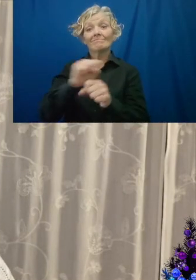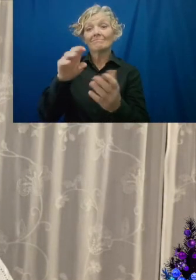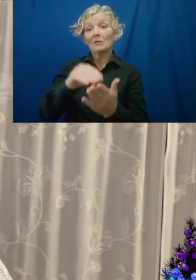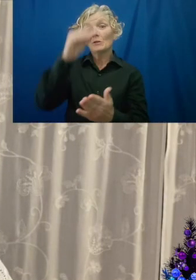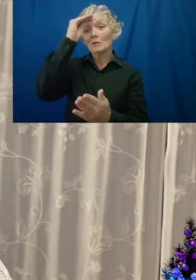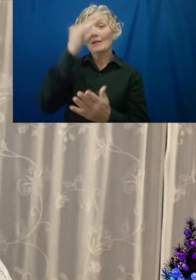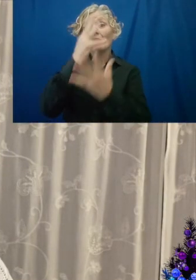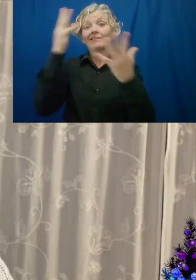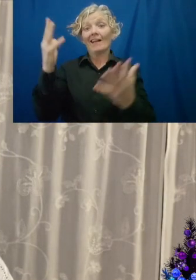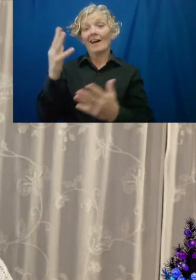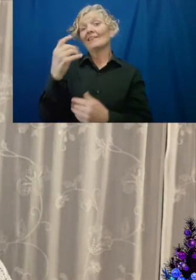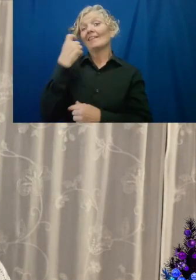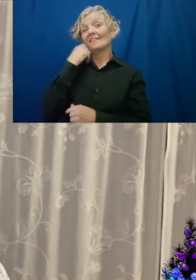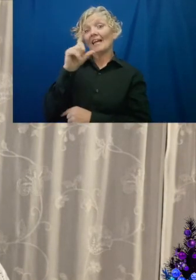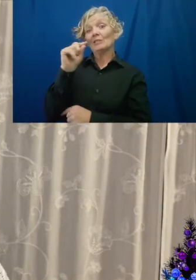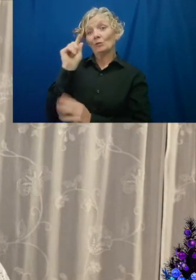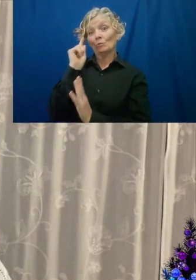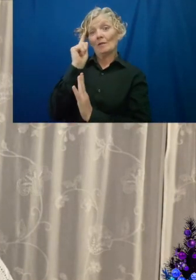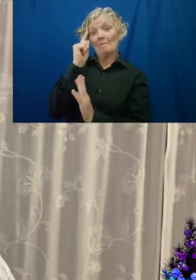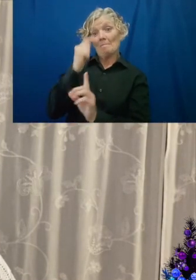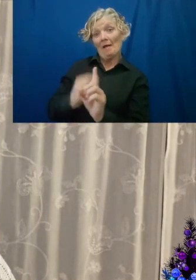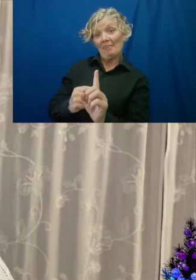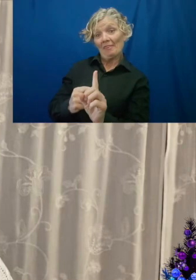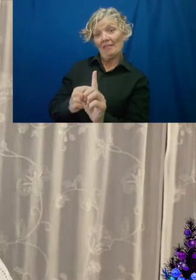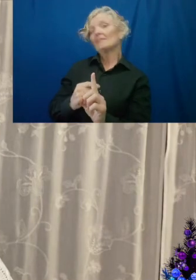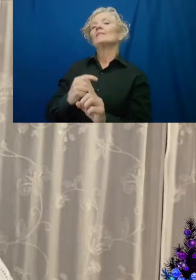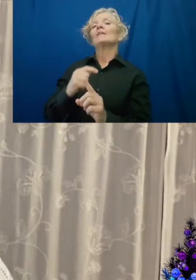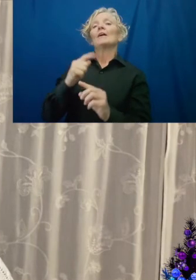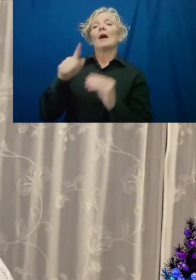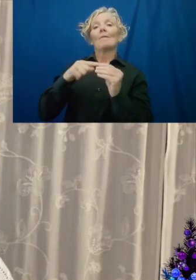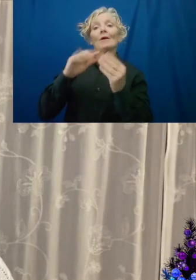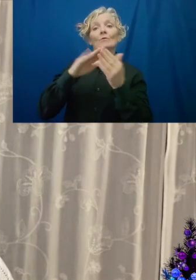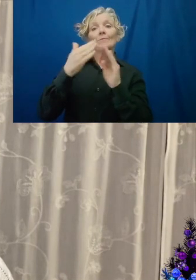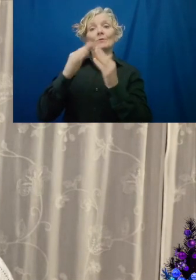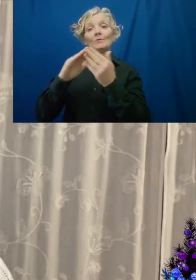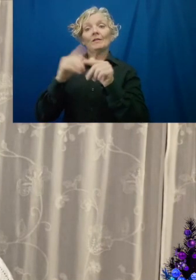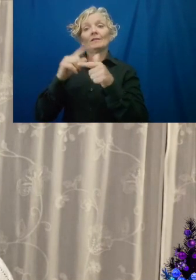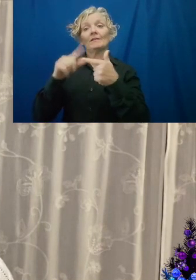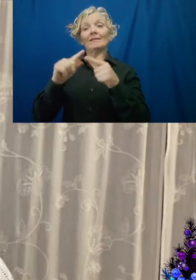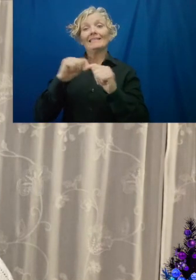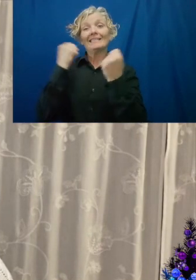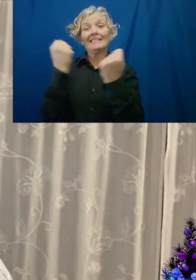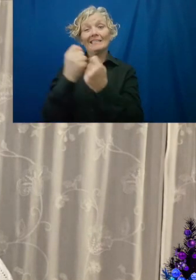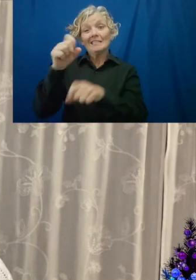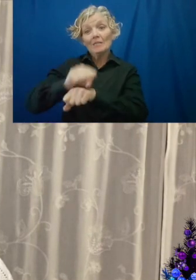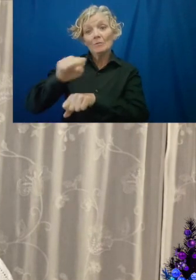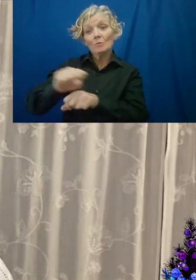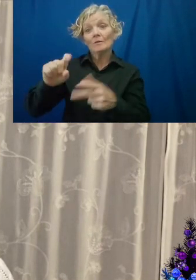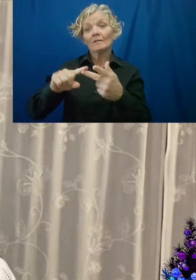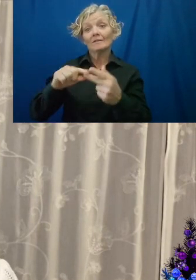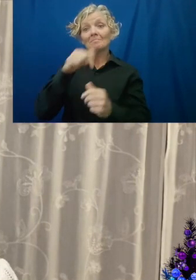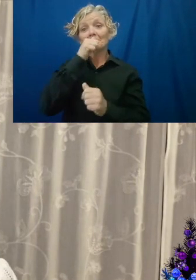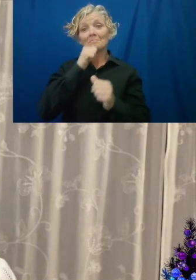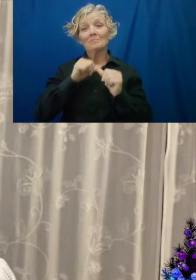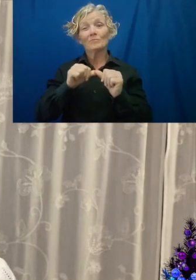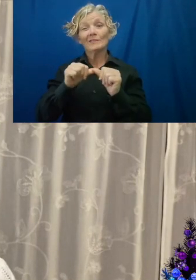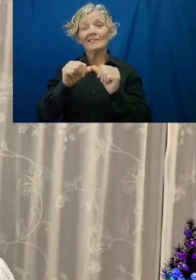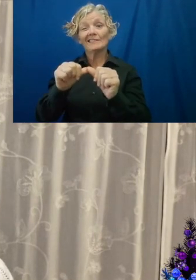Learned a lot over the last 20 months about community, about teamwork, and about persistence.